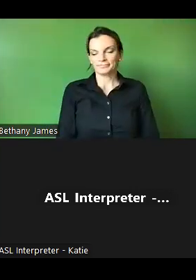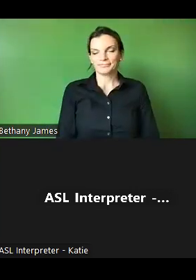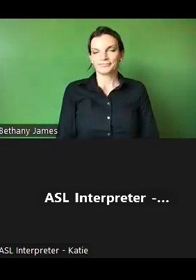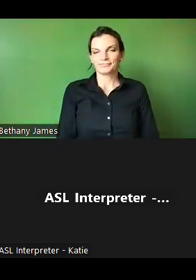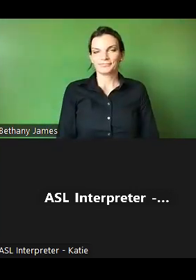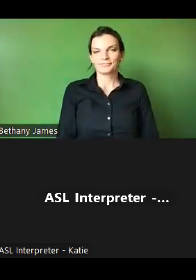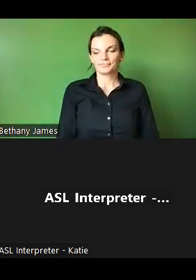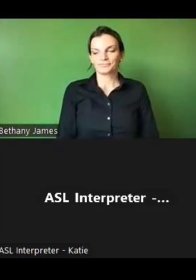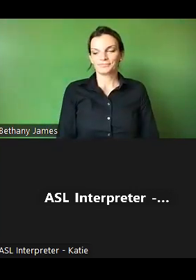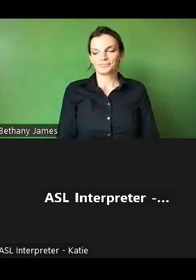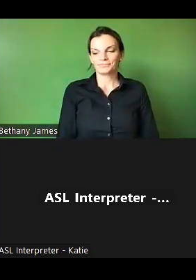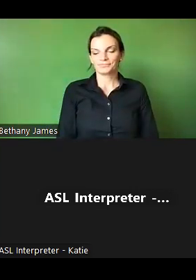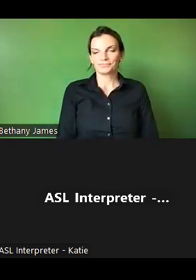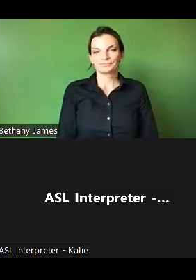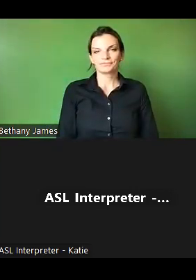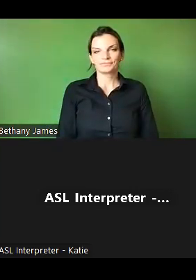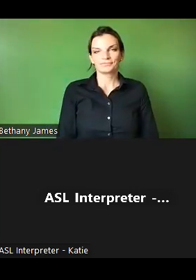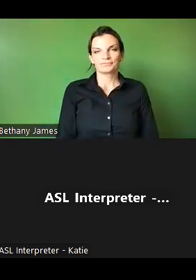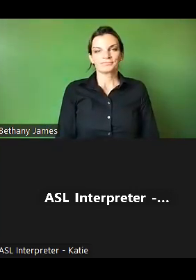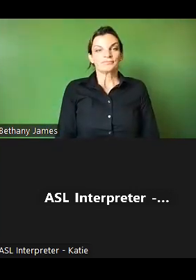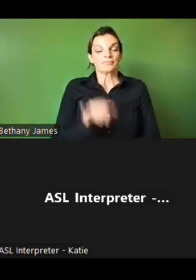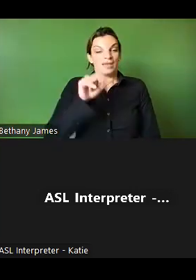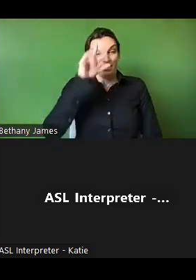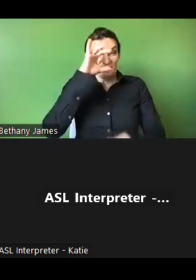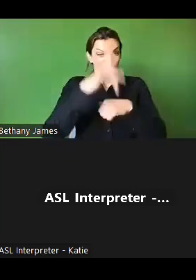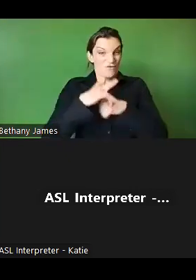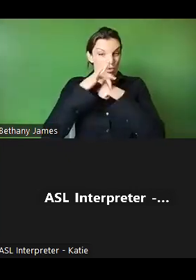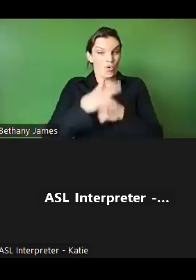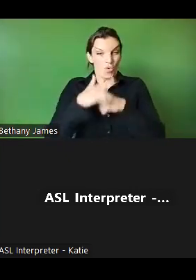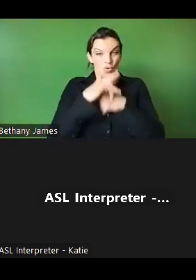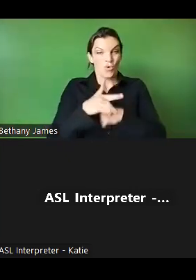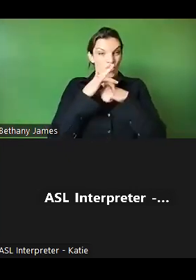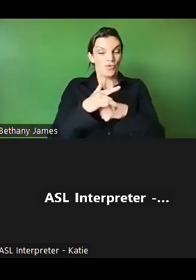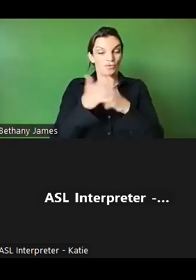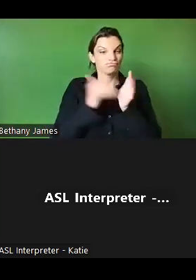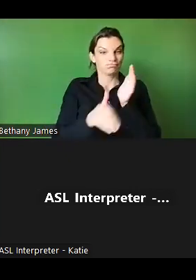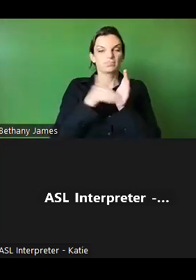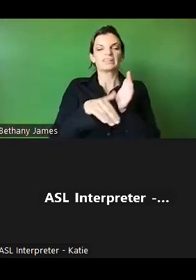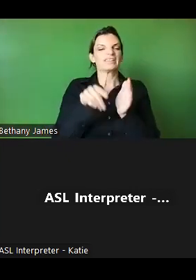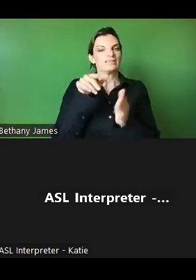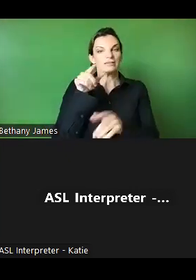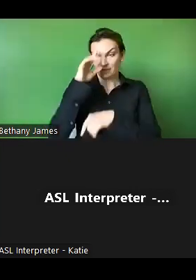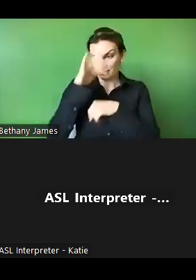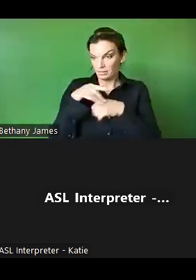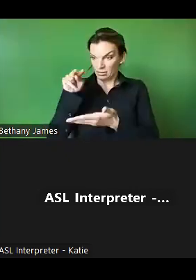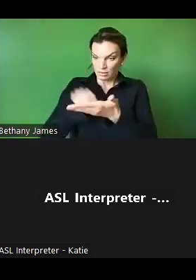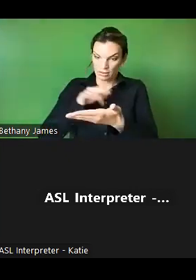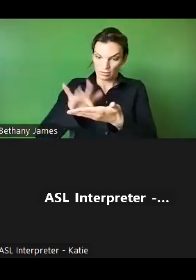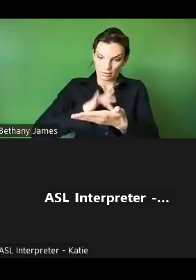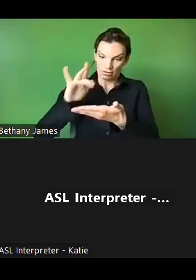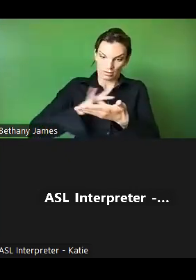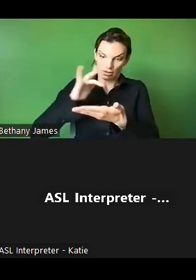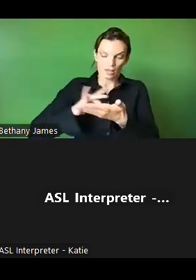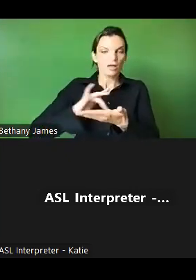can't be the focus, because it will ultimately harm. And this, of course,